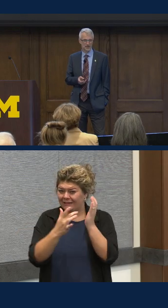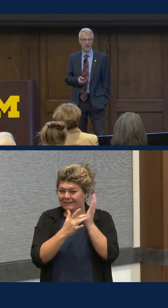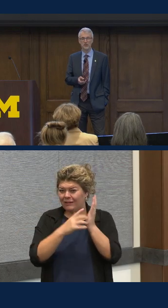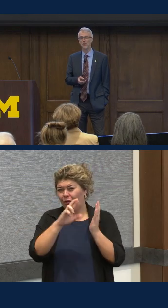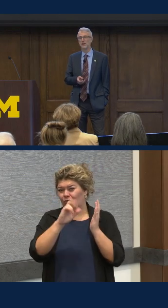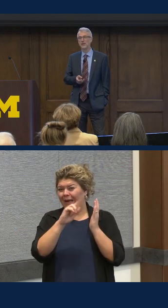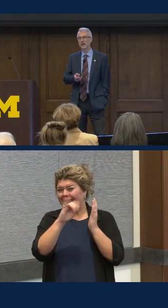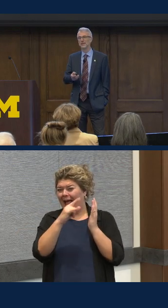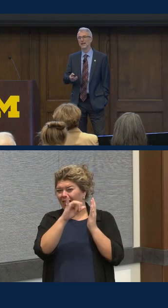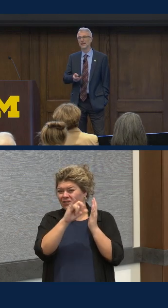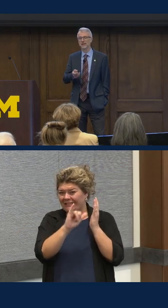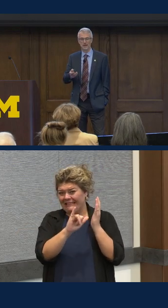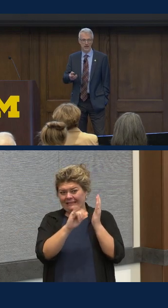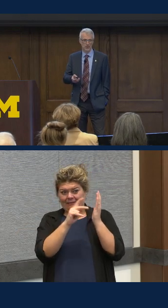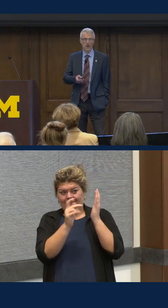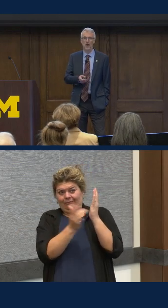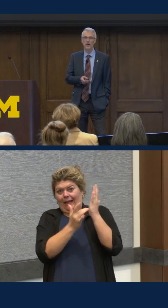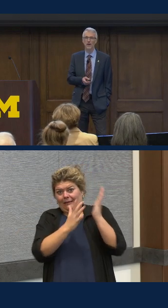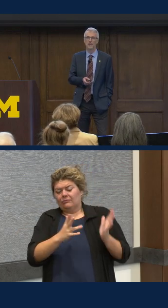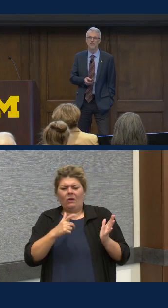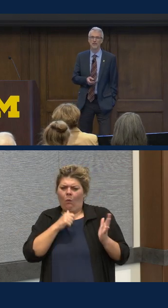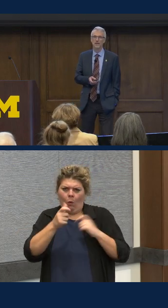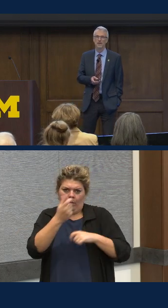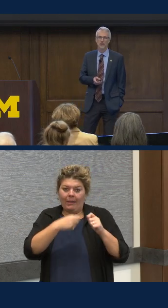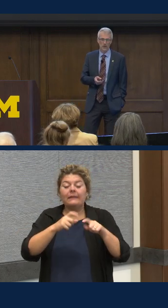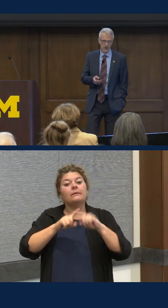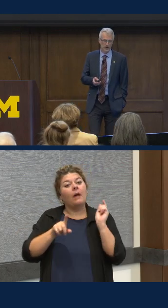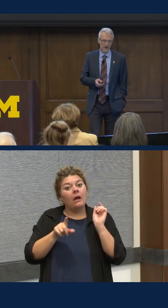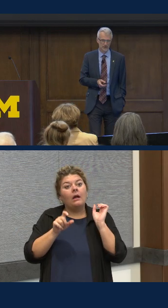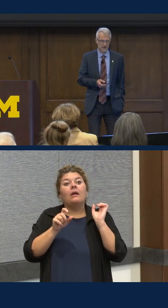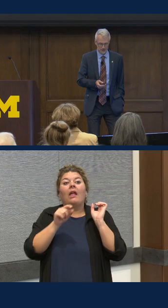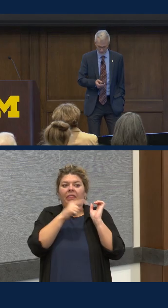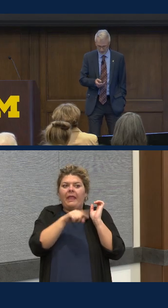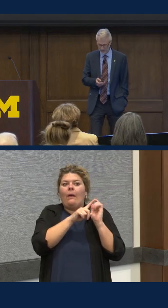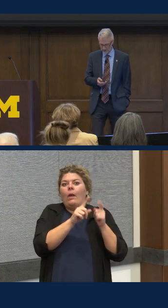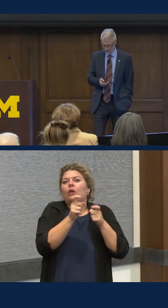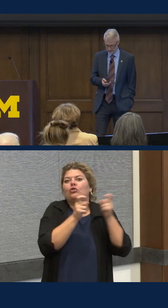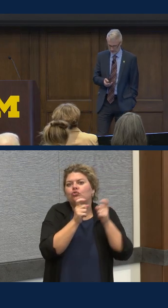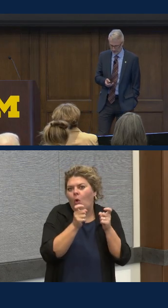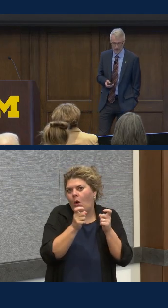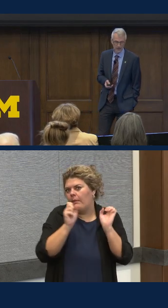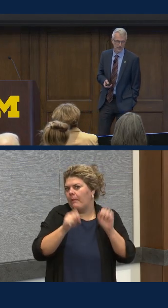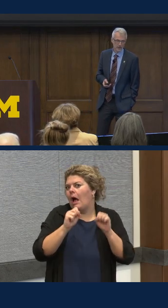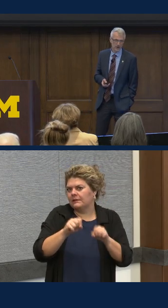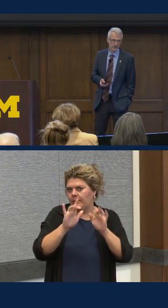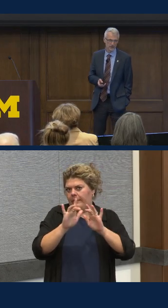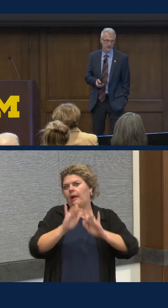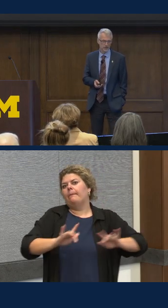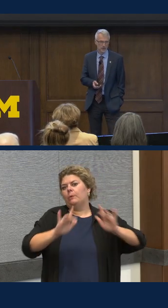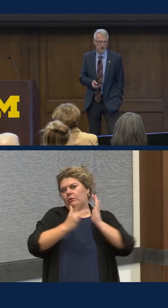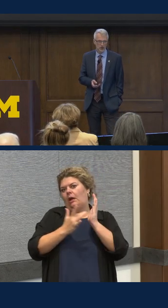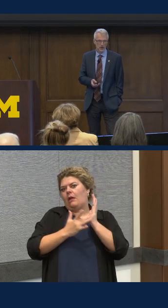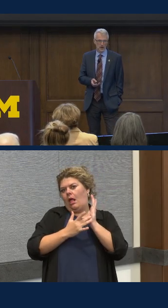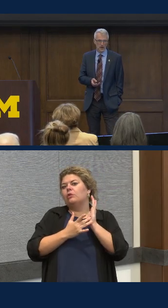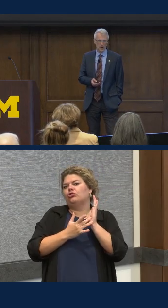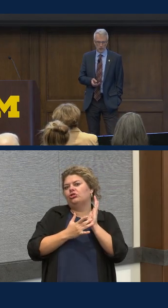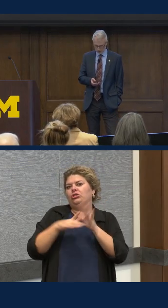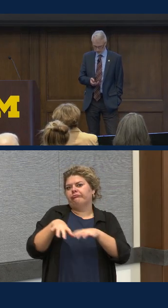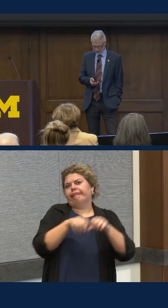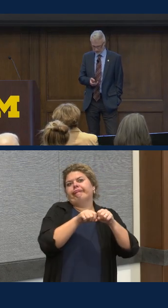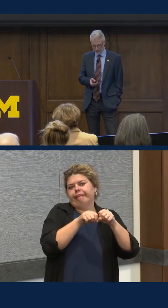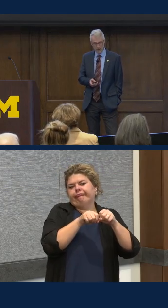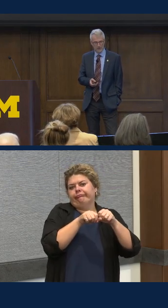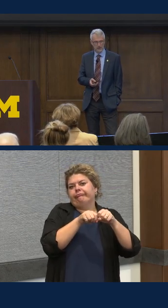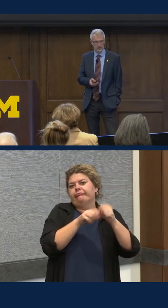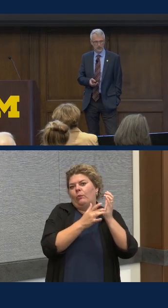radiologists anytime soon, but I think it's likely that they will augment radiologists and assist them in the diagnostic process. One of